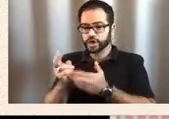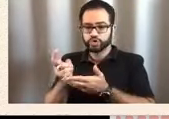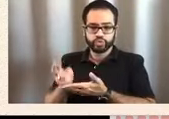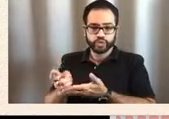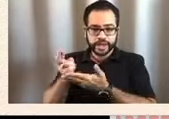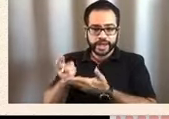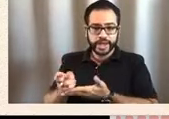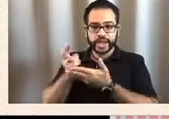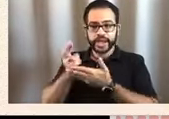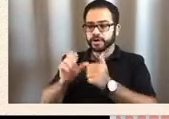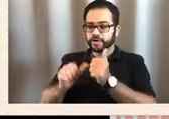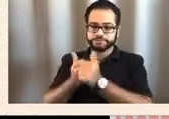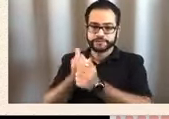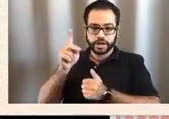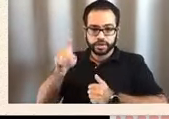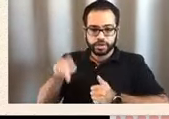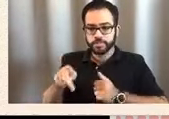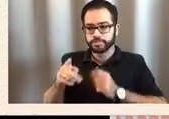follow-up of that,